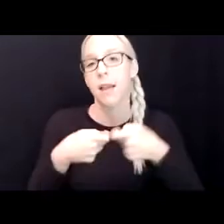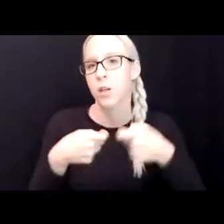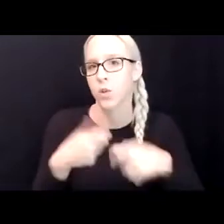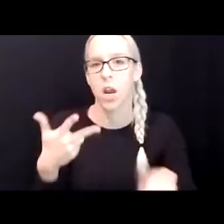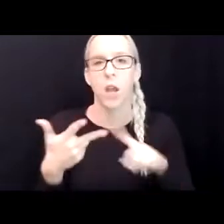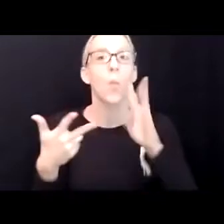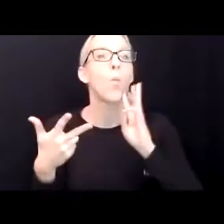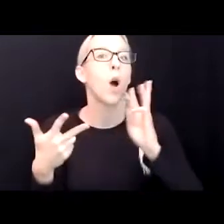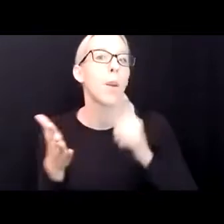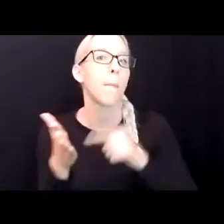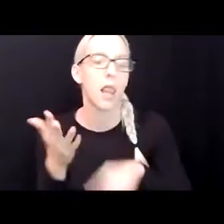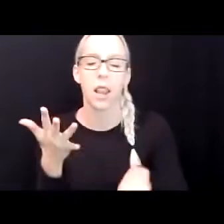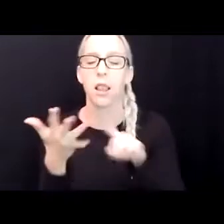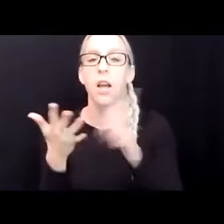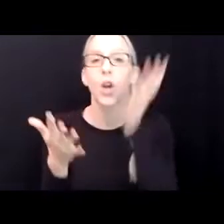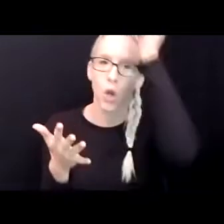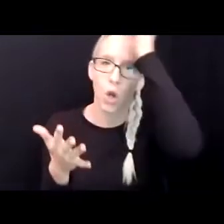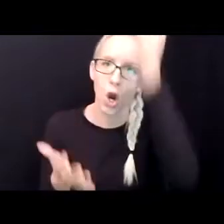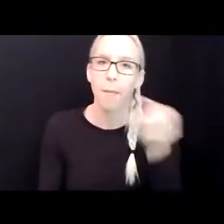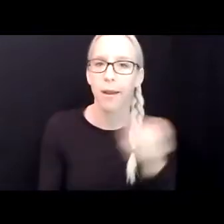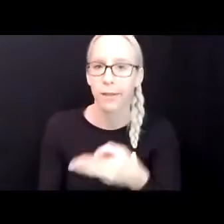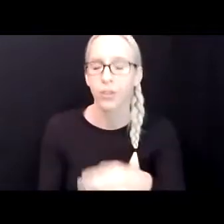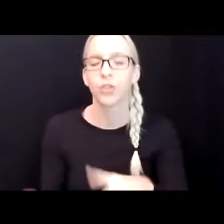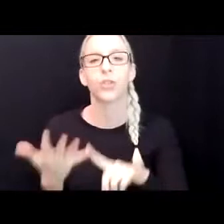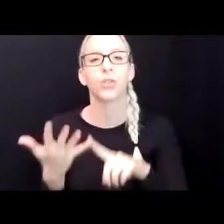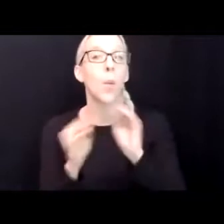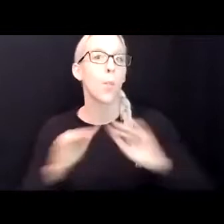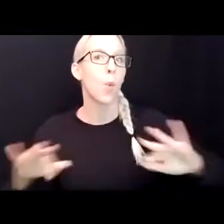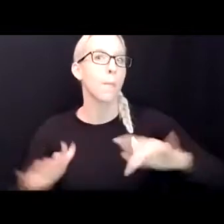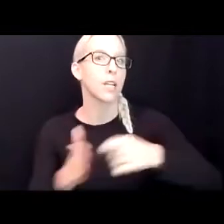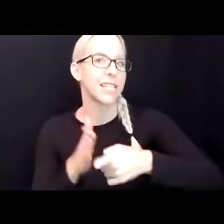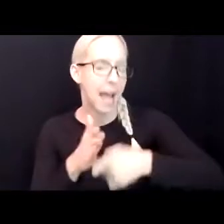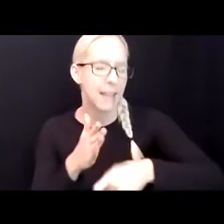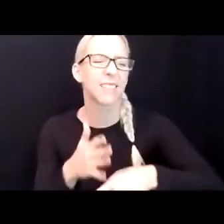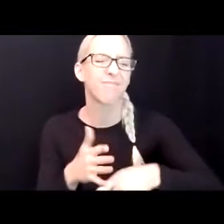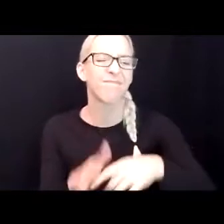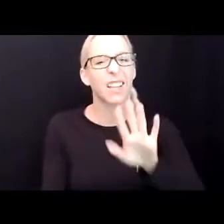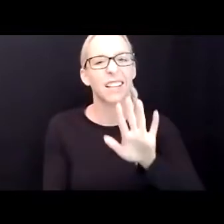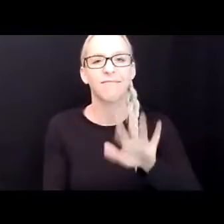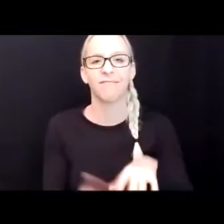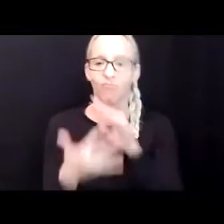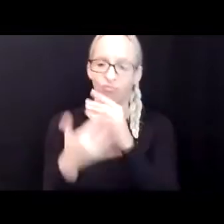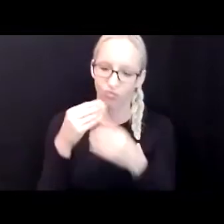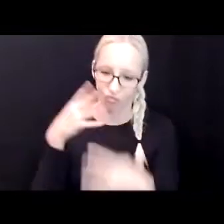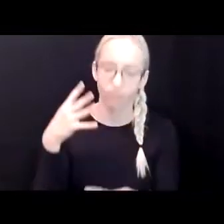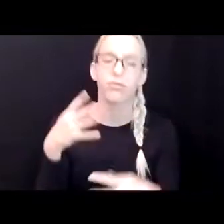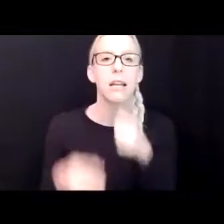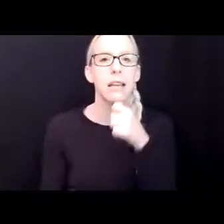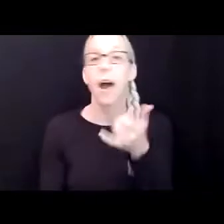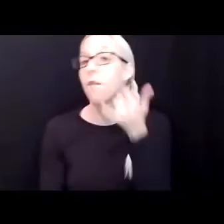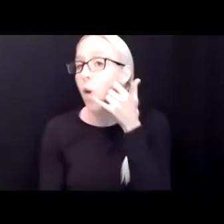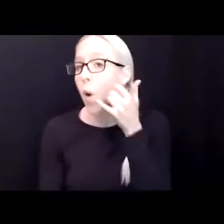water bill, garbage removal, property taxes, those kinds of things. Not a telephone or